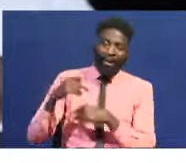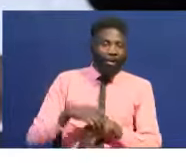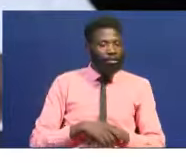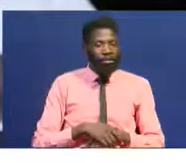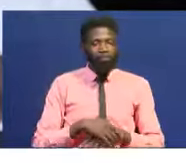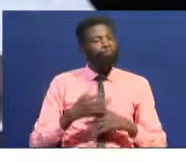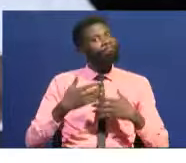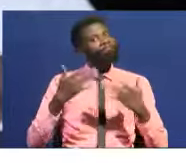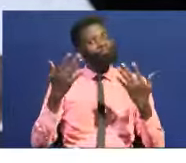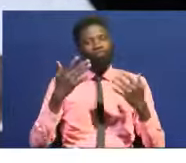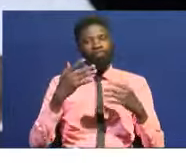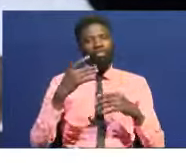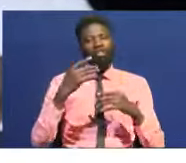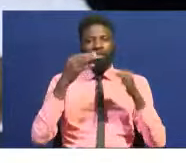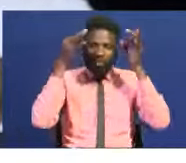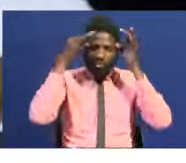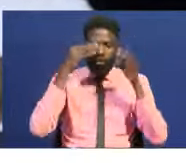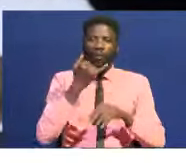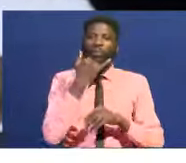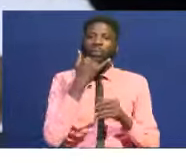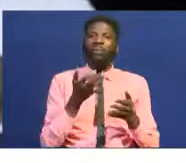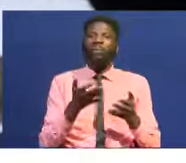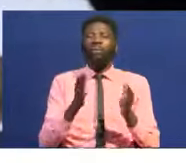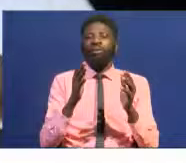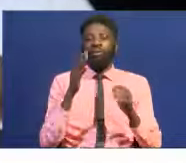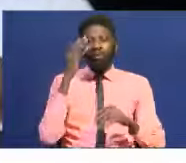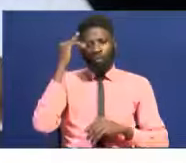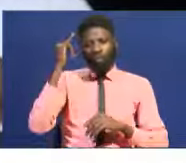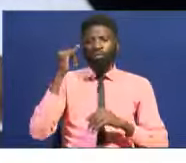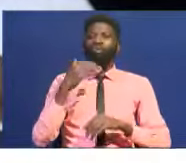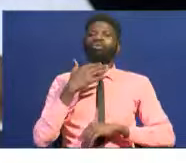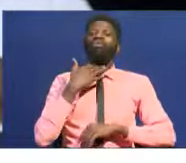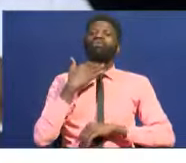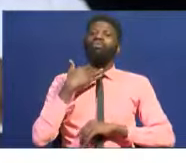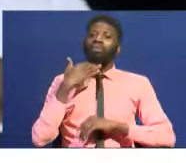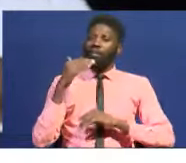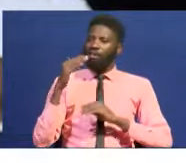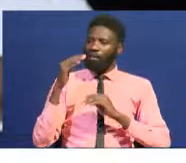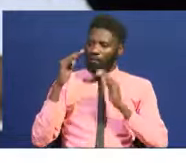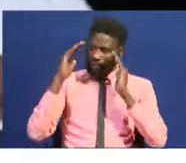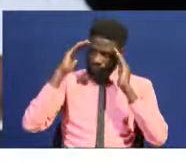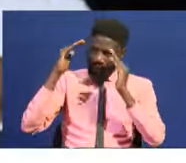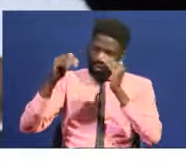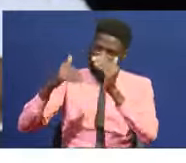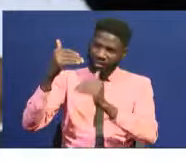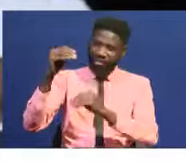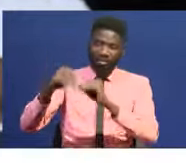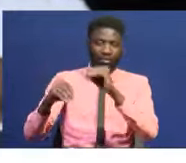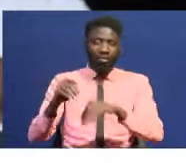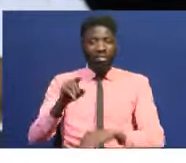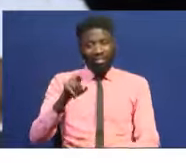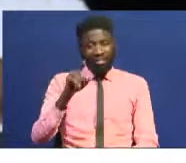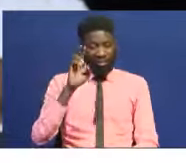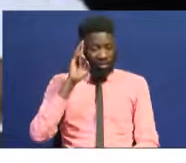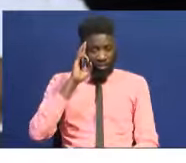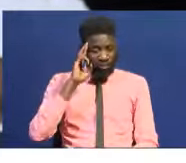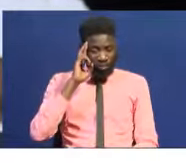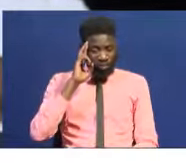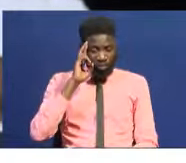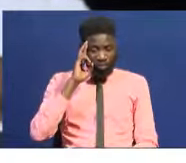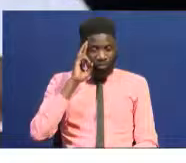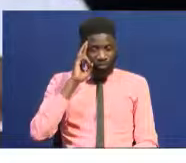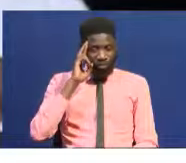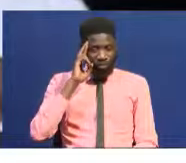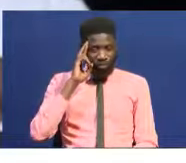election. And that is how we have never made the decisions to change our country. By the way, I intend to make the